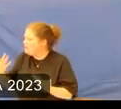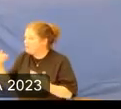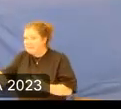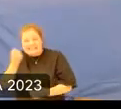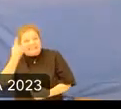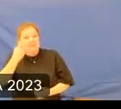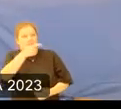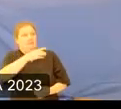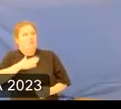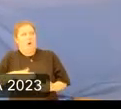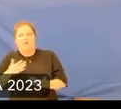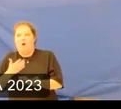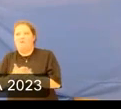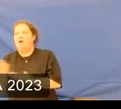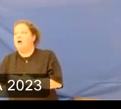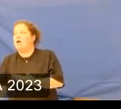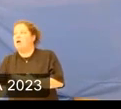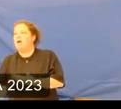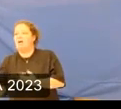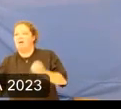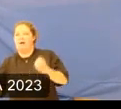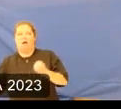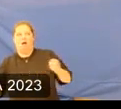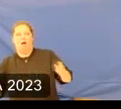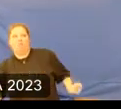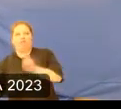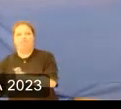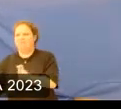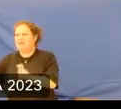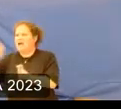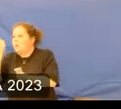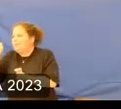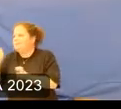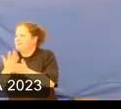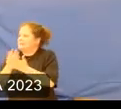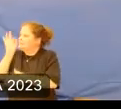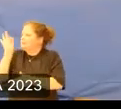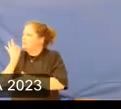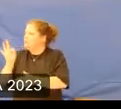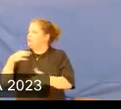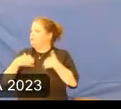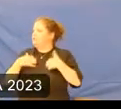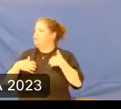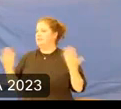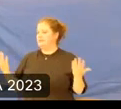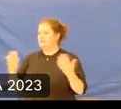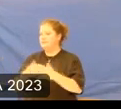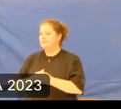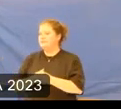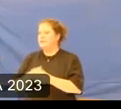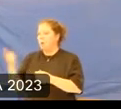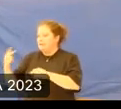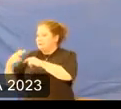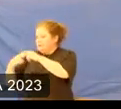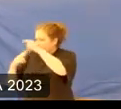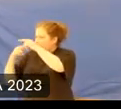to project, if you like, or see through, or reconstruct another's intention or